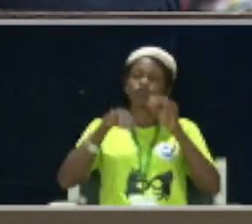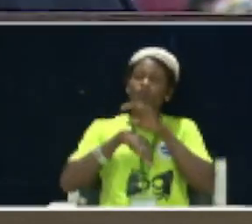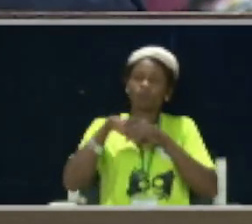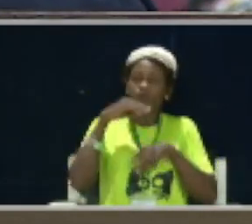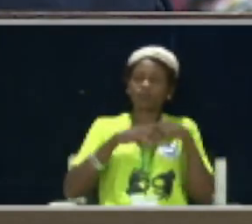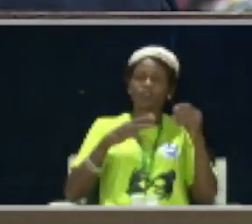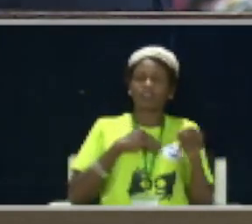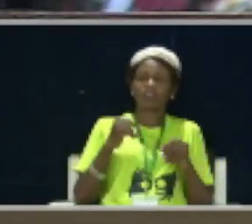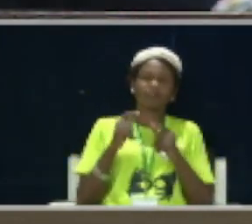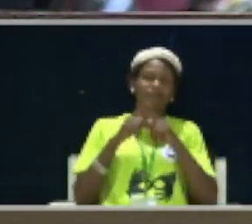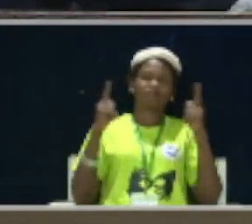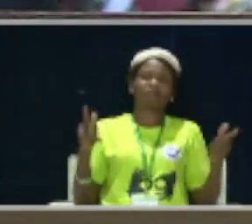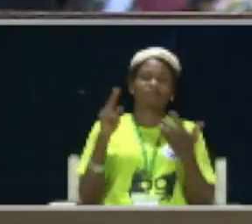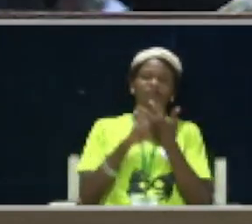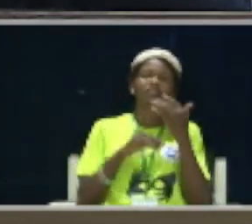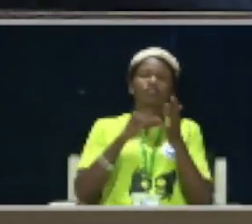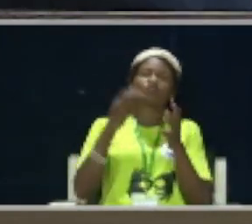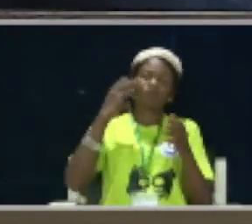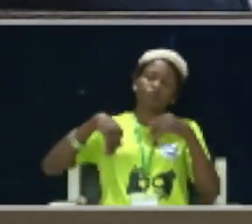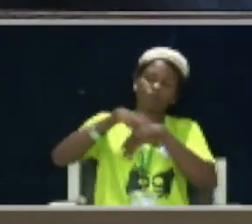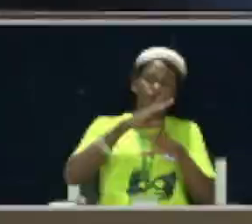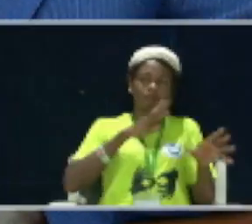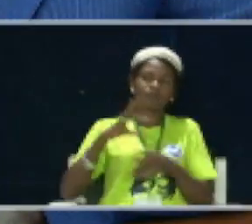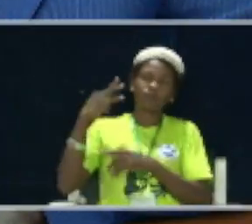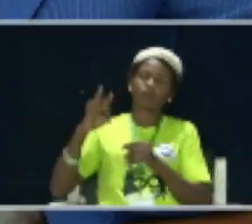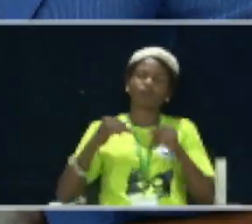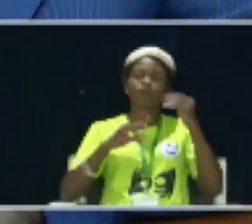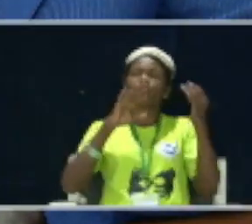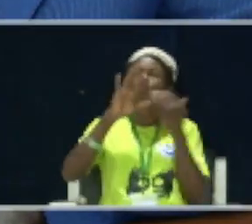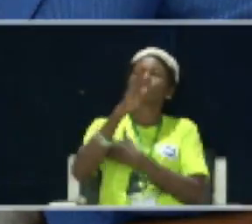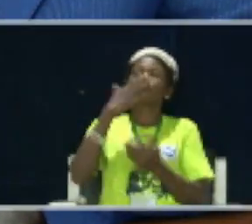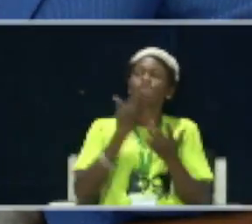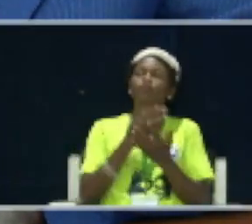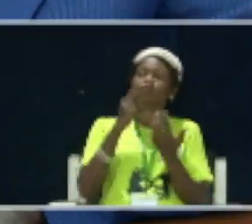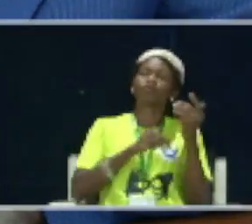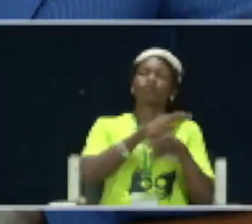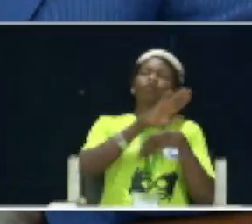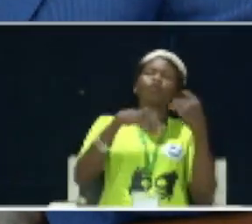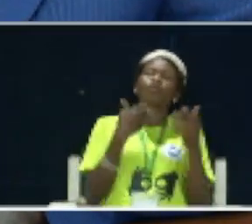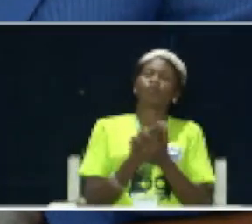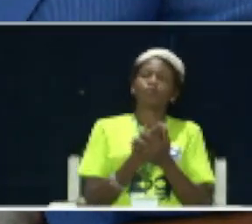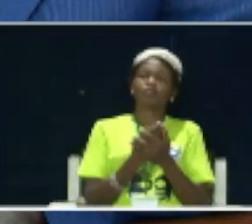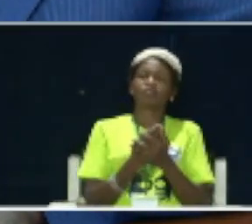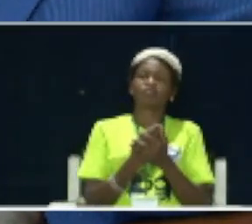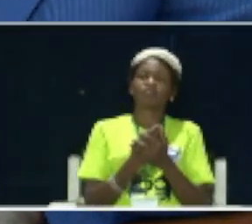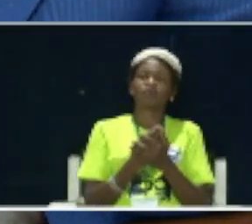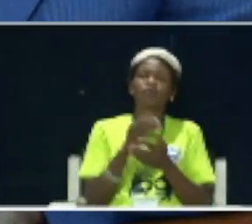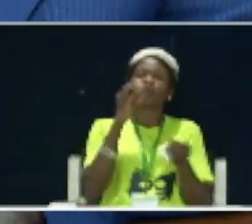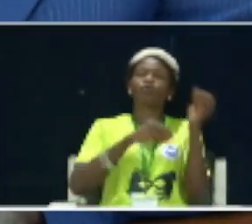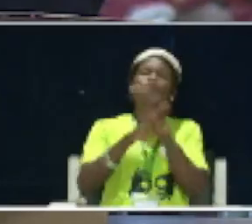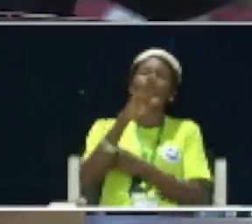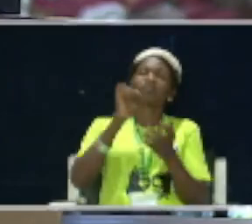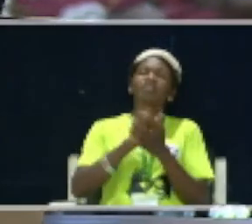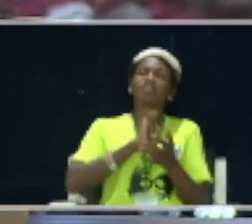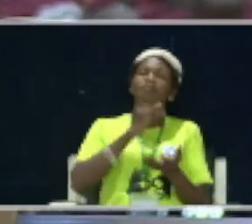and luxury. It was an overflow of God's goodness. Oh God, that I may be